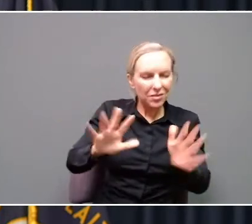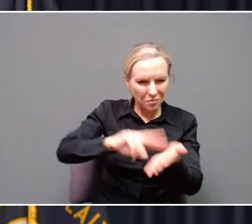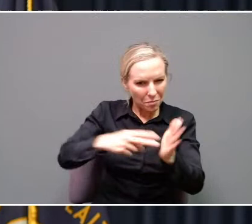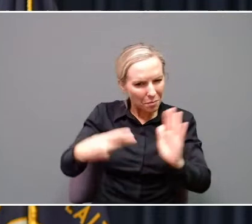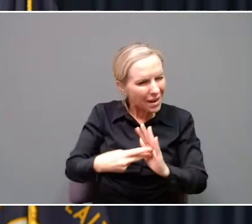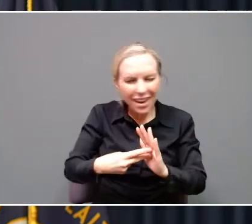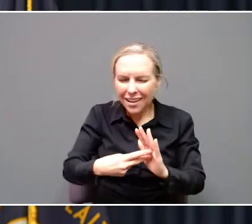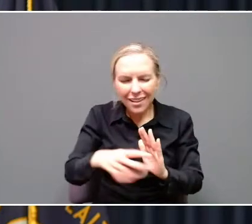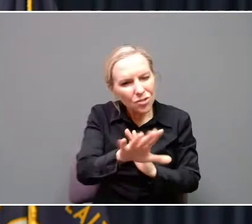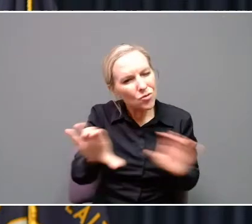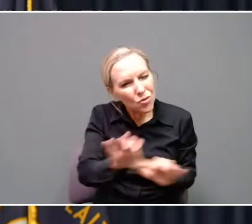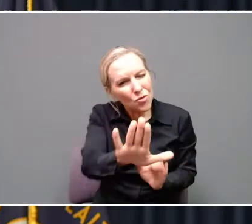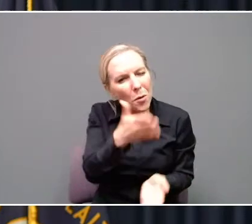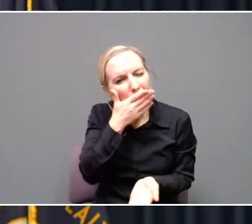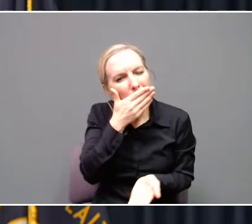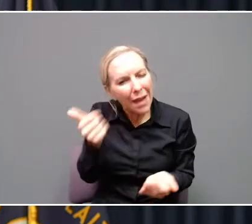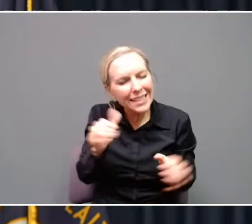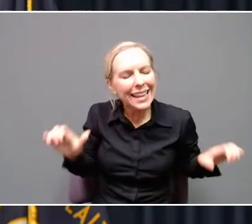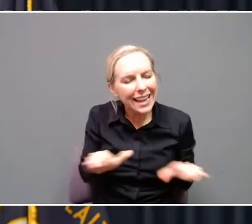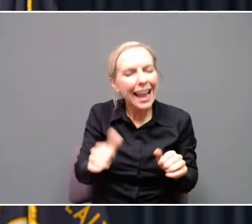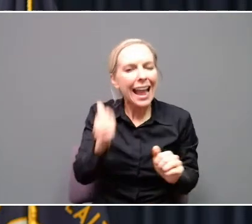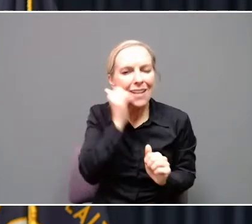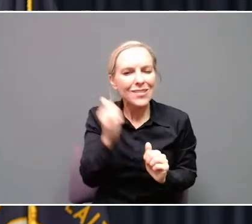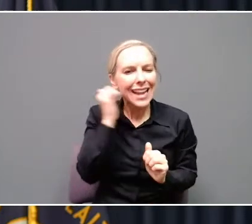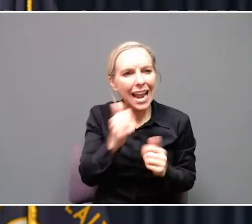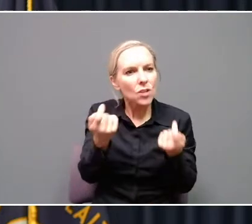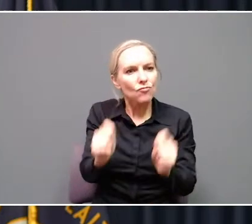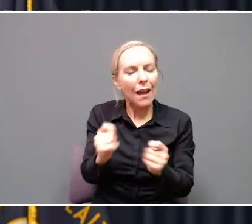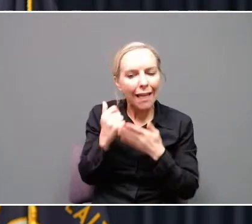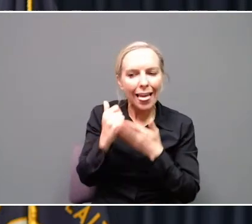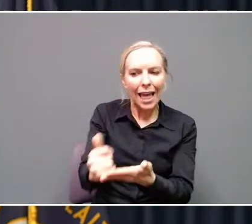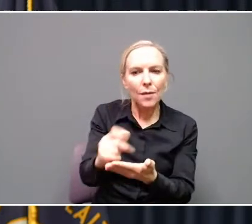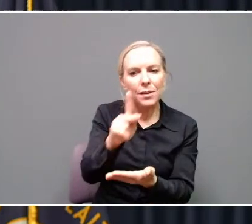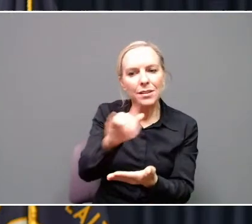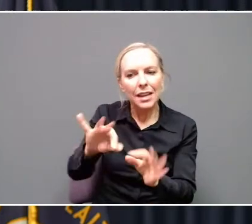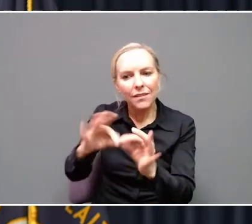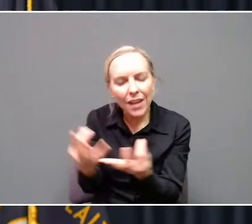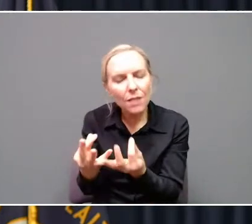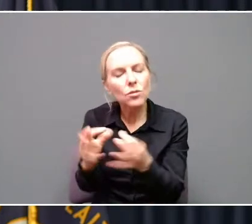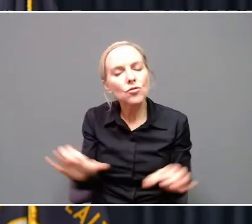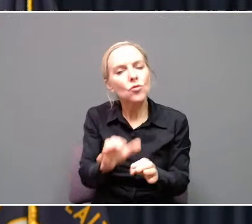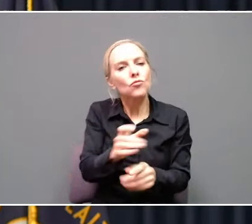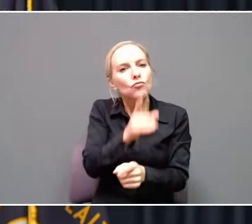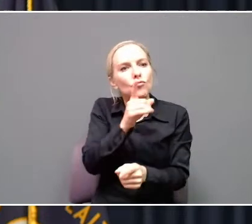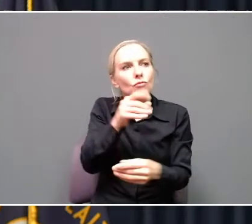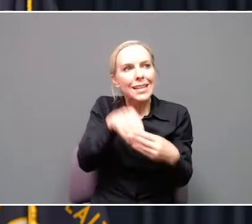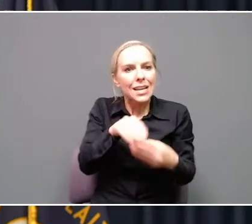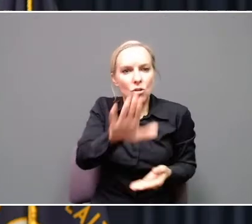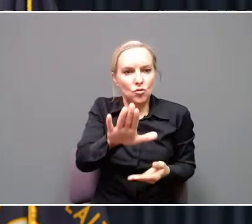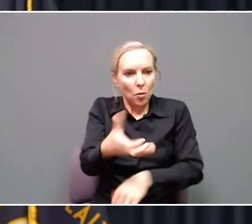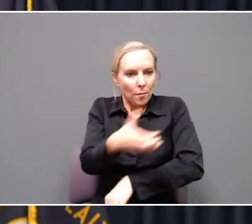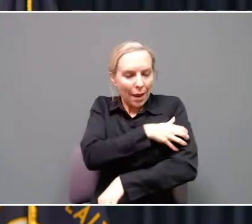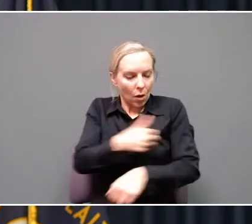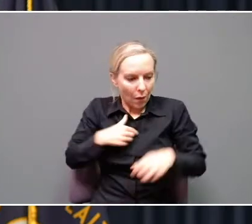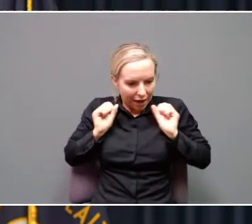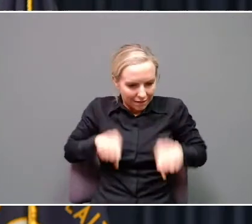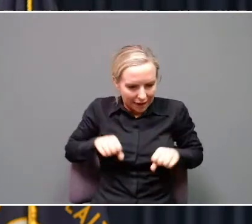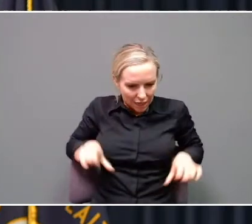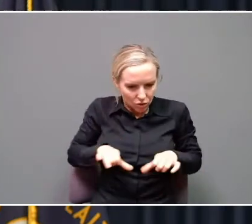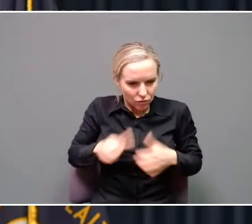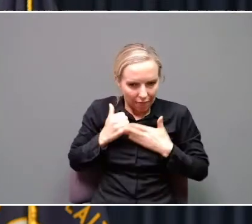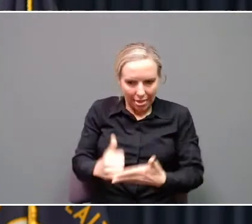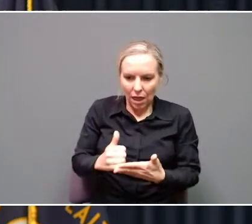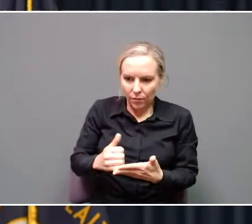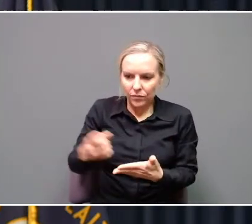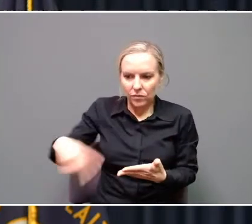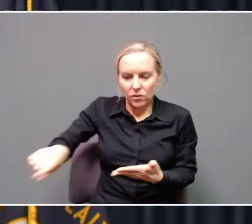do your best every day to try to help Kentucky families and to do what is in your power to help them get through today